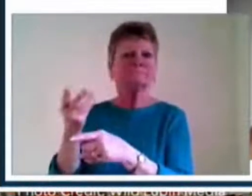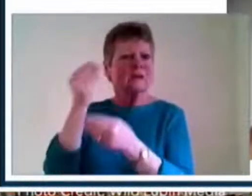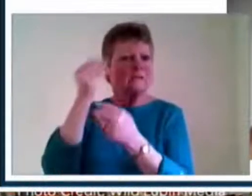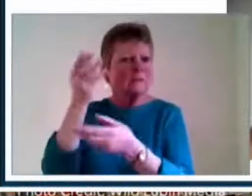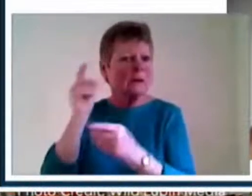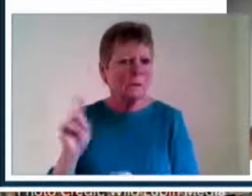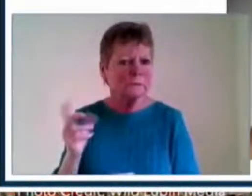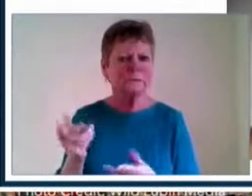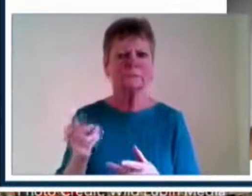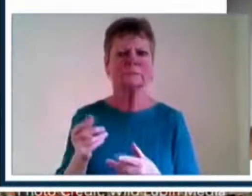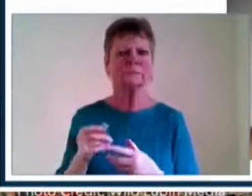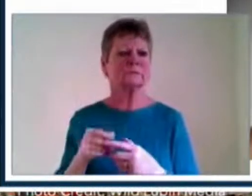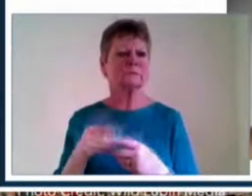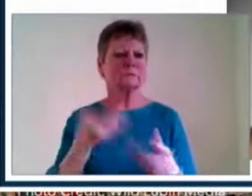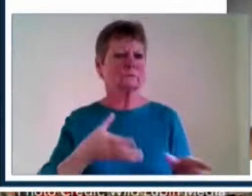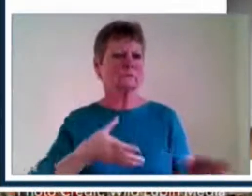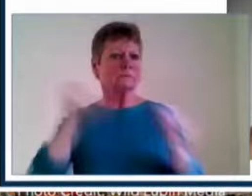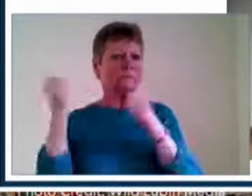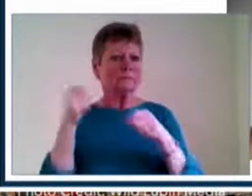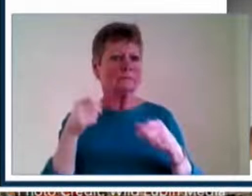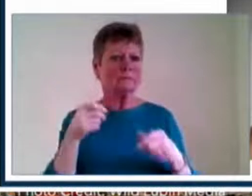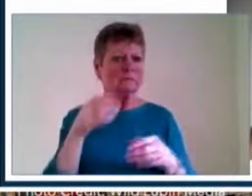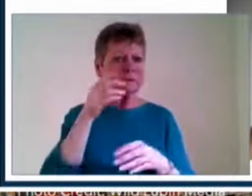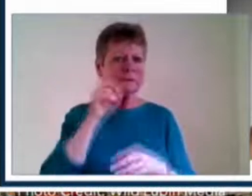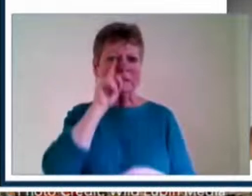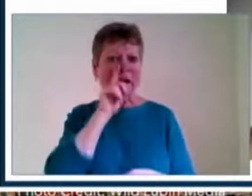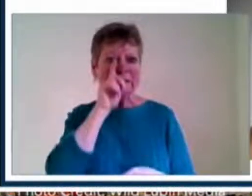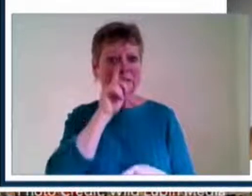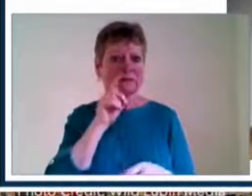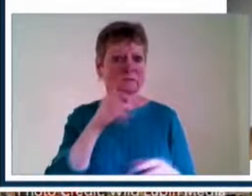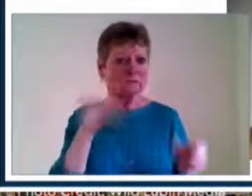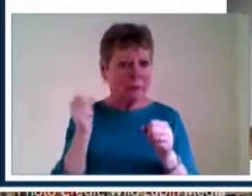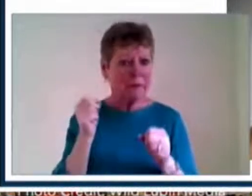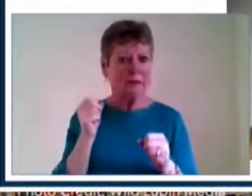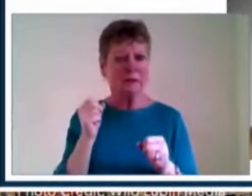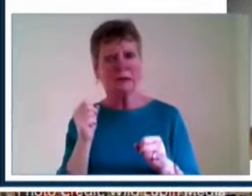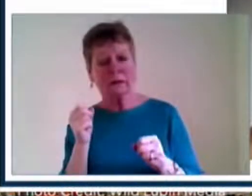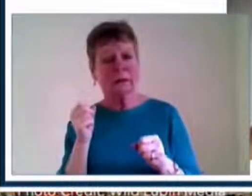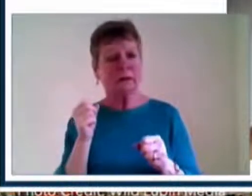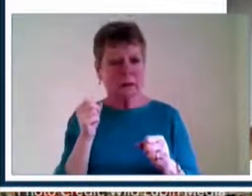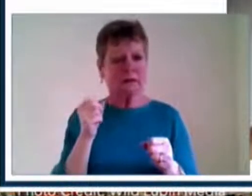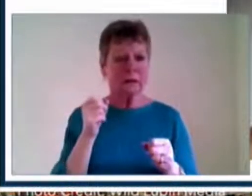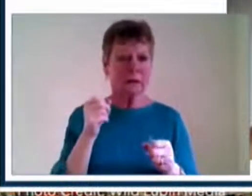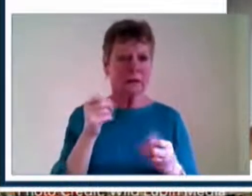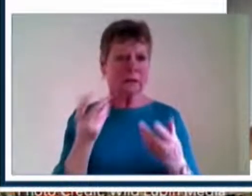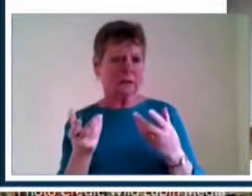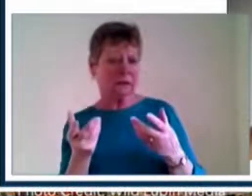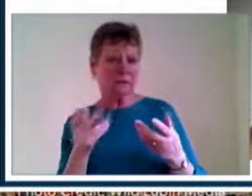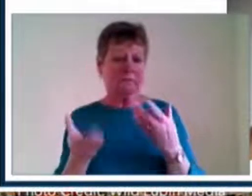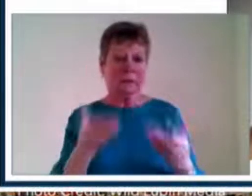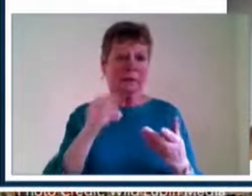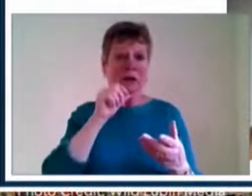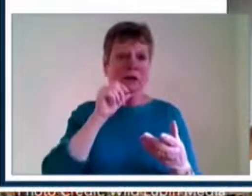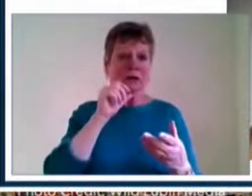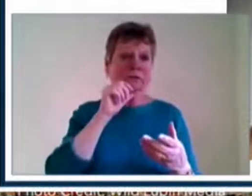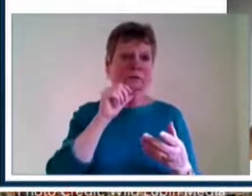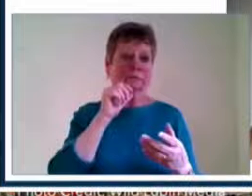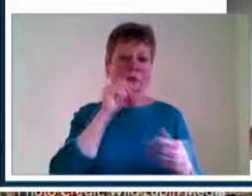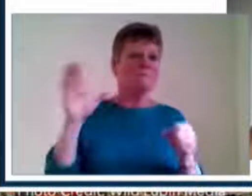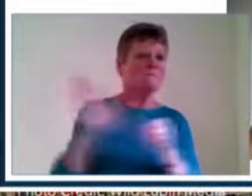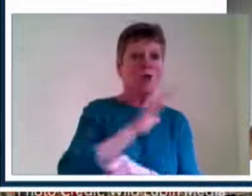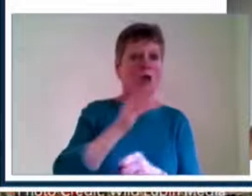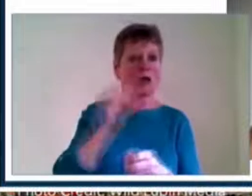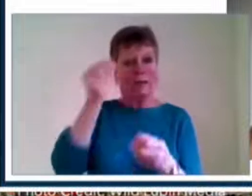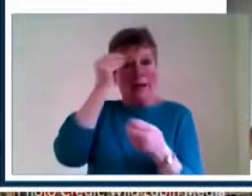that rapid test data, even though we know that that's going to be very incomplete, to create